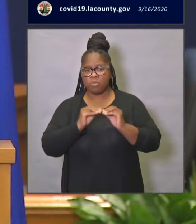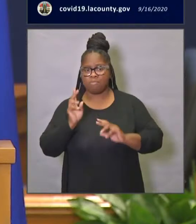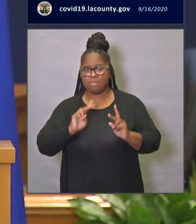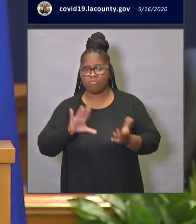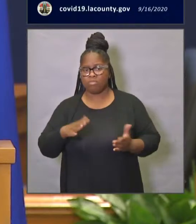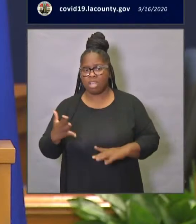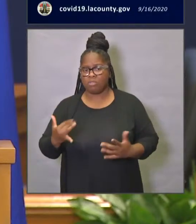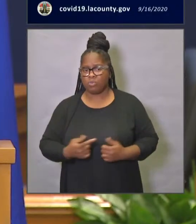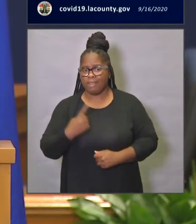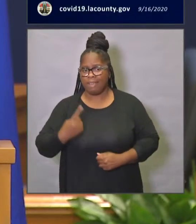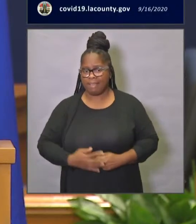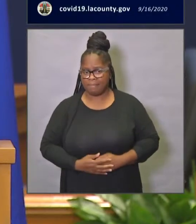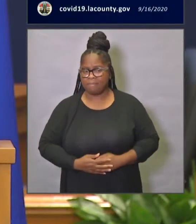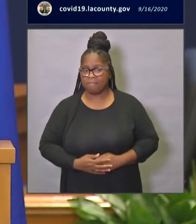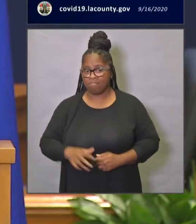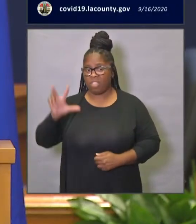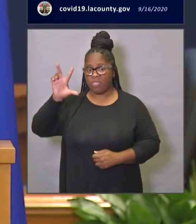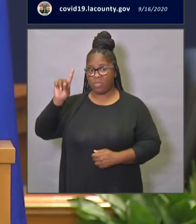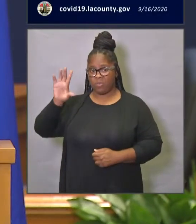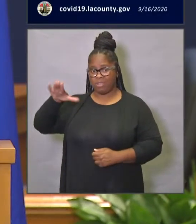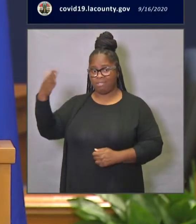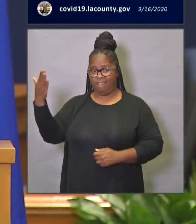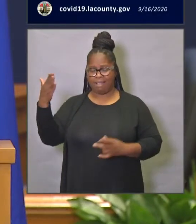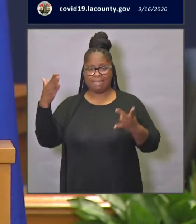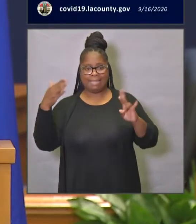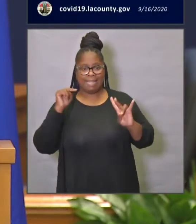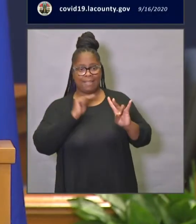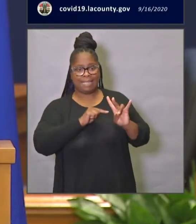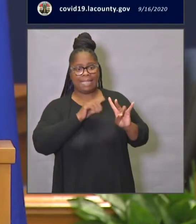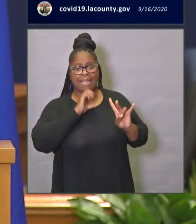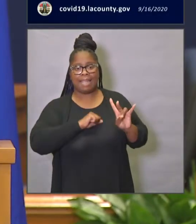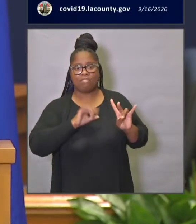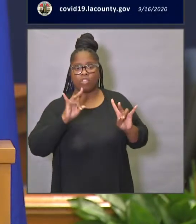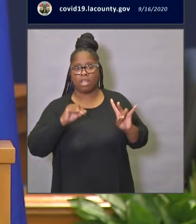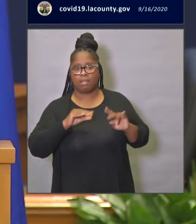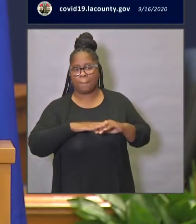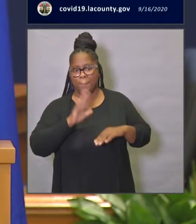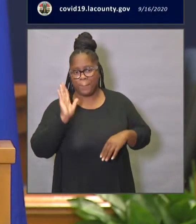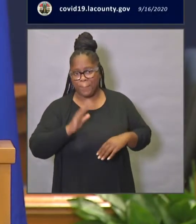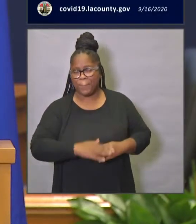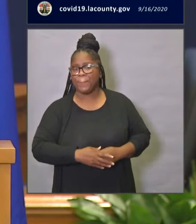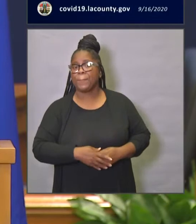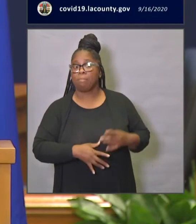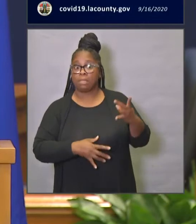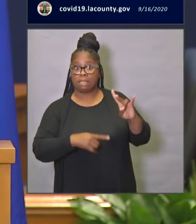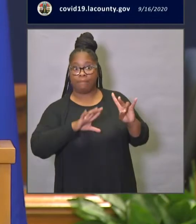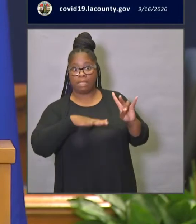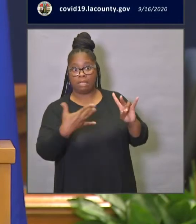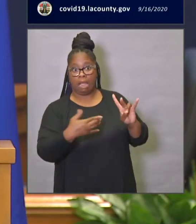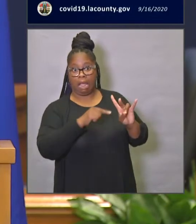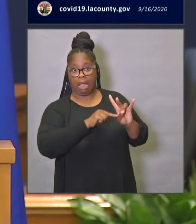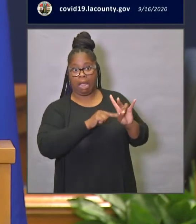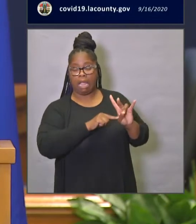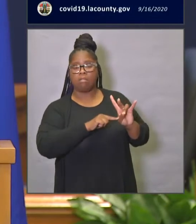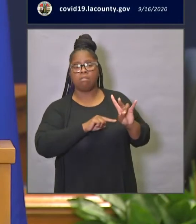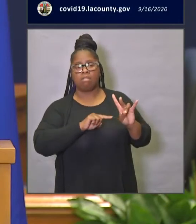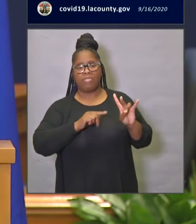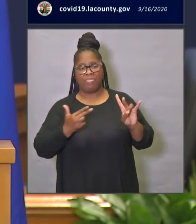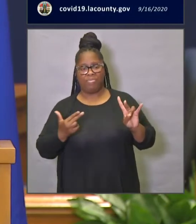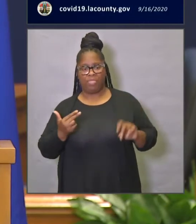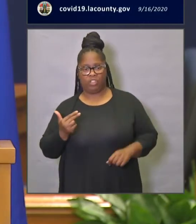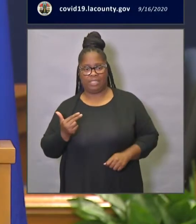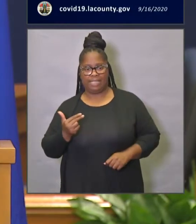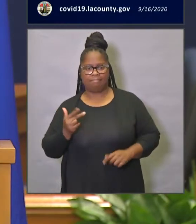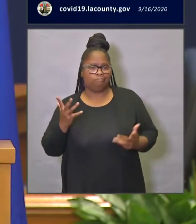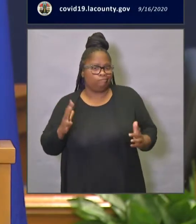today. 17 of the people who passed away are over the age of 80, and 13 of the people in this age group had